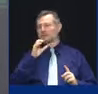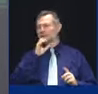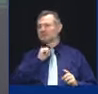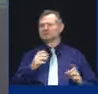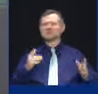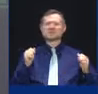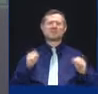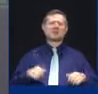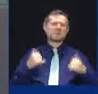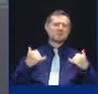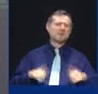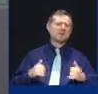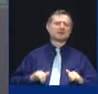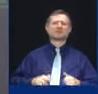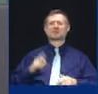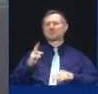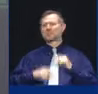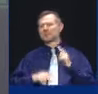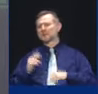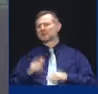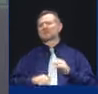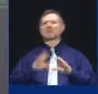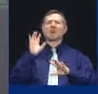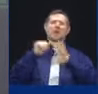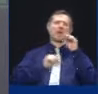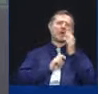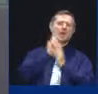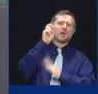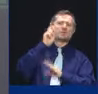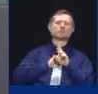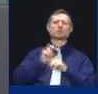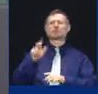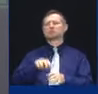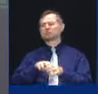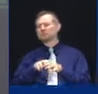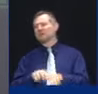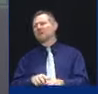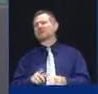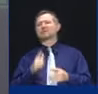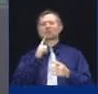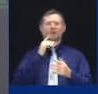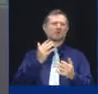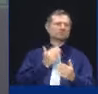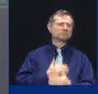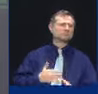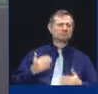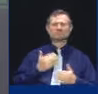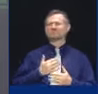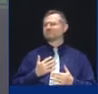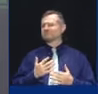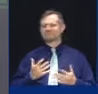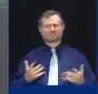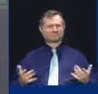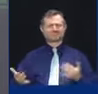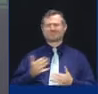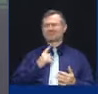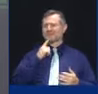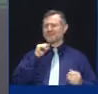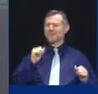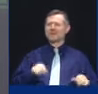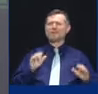can climb, they can ride, they can have fun, and most importantly, they can build unforgettable memories